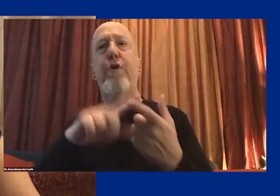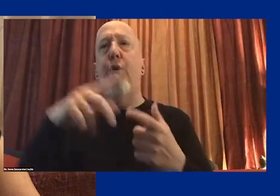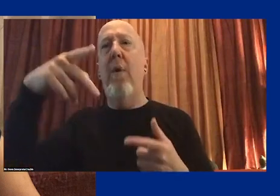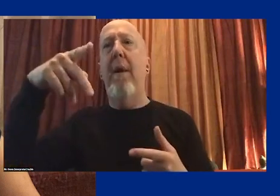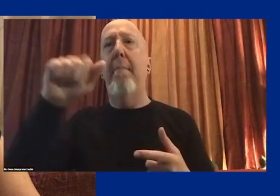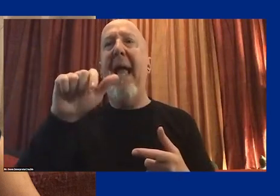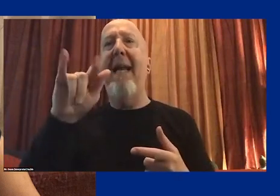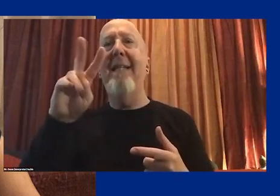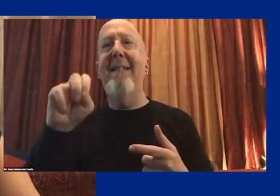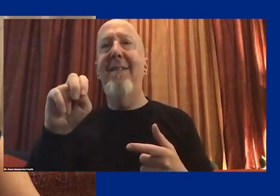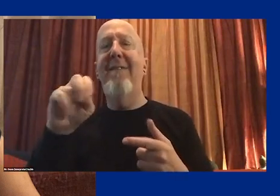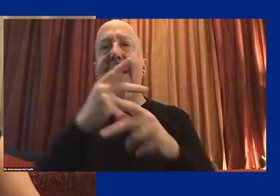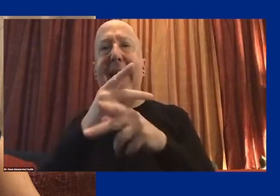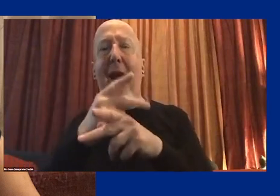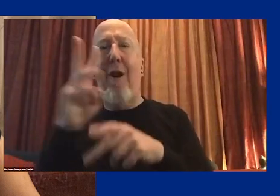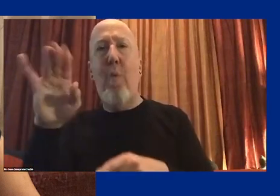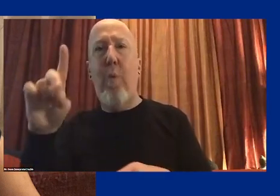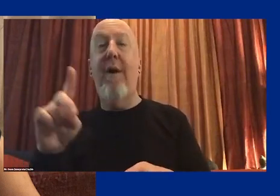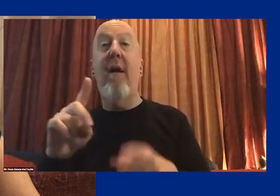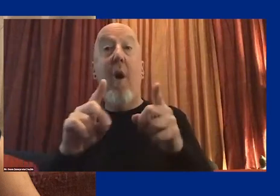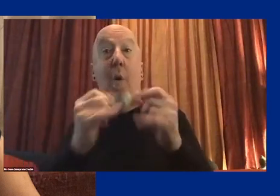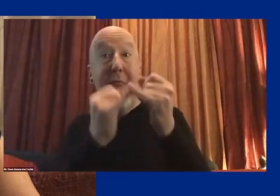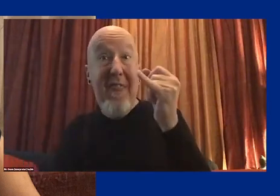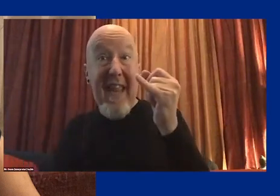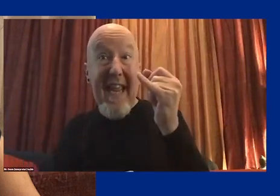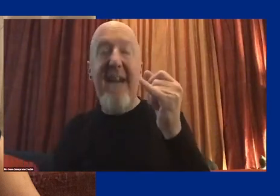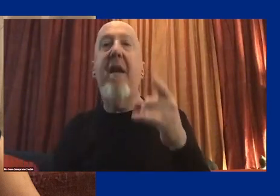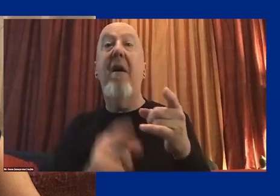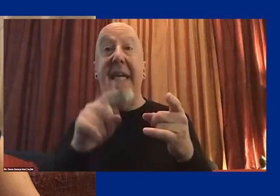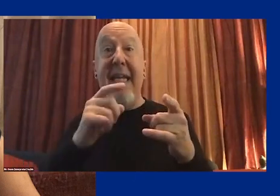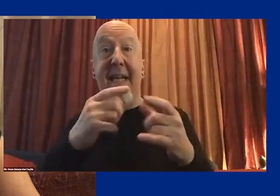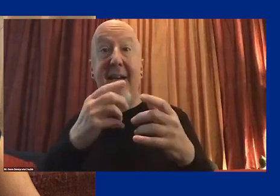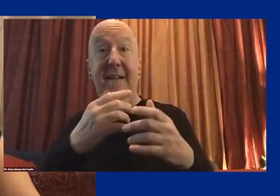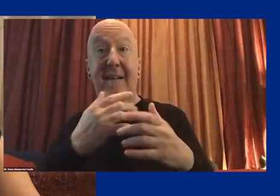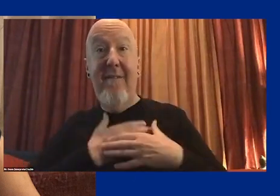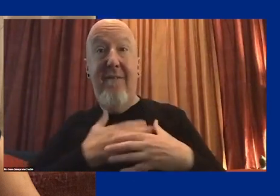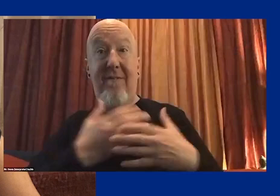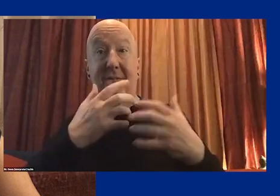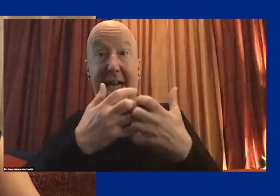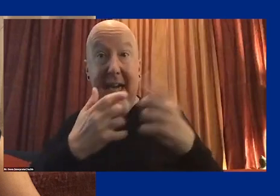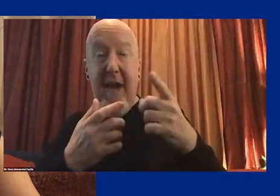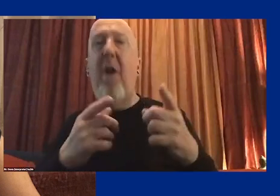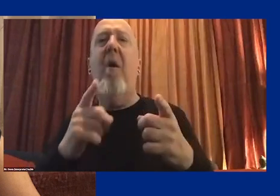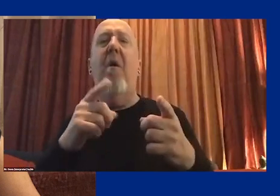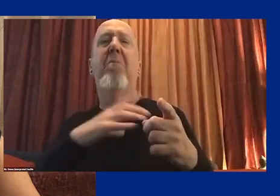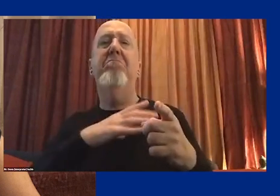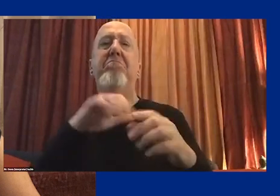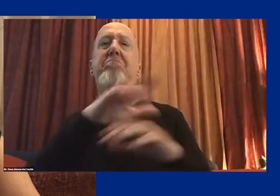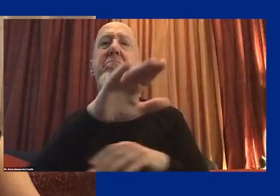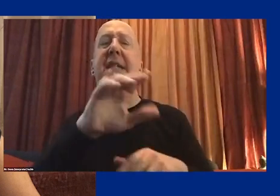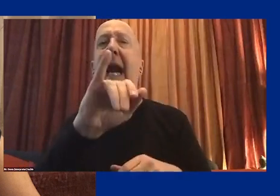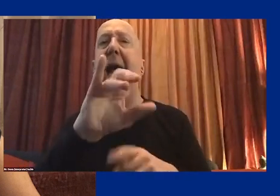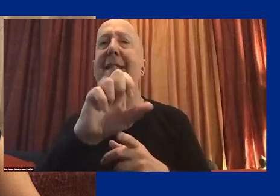thin person needs a ventilator, you send them to the ICU and you give them a ventilator. At the end of the